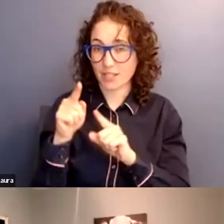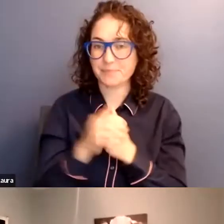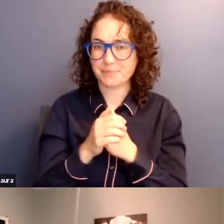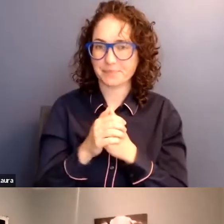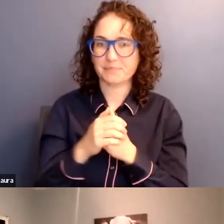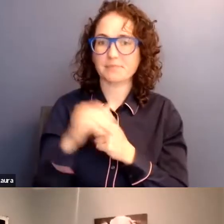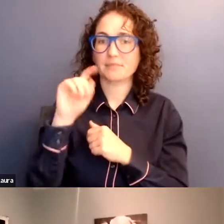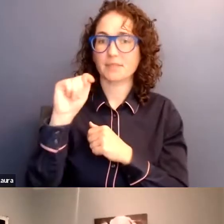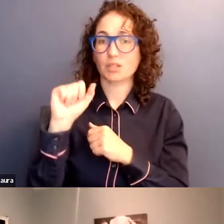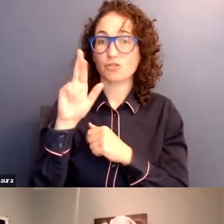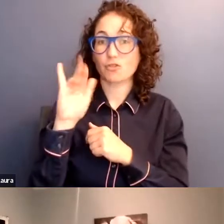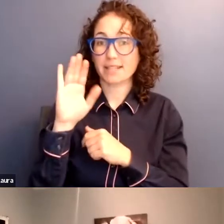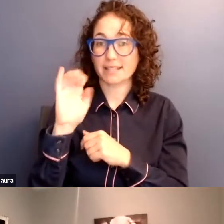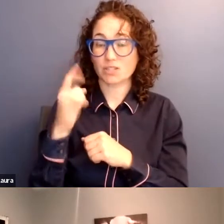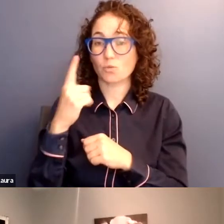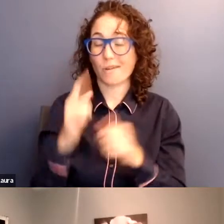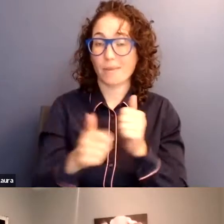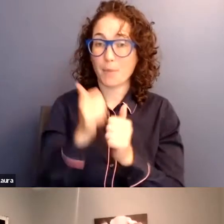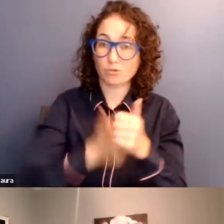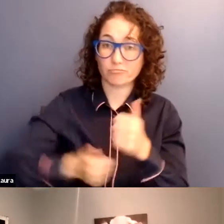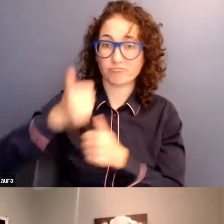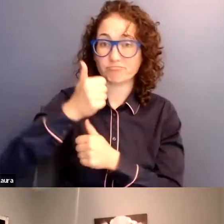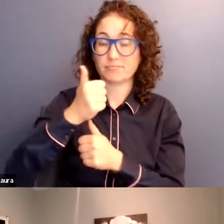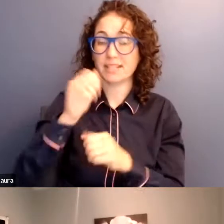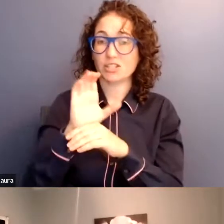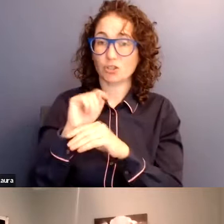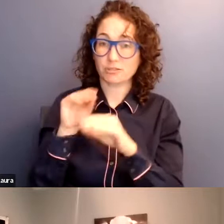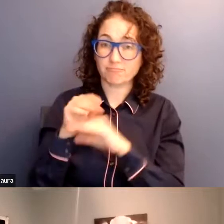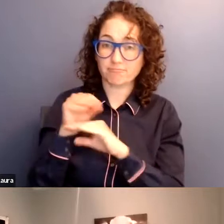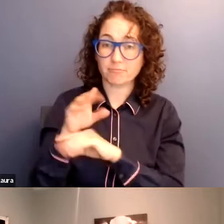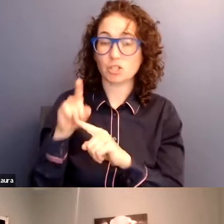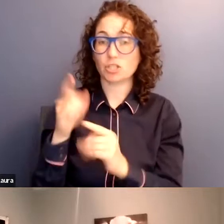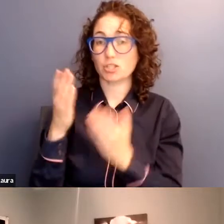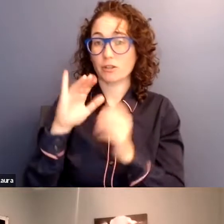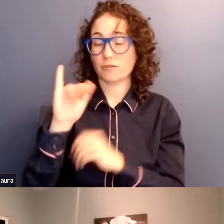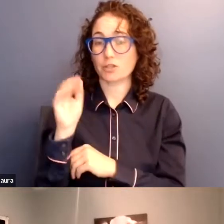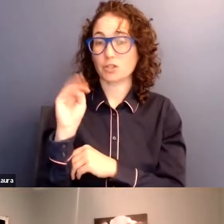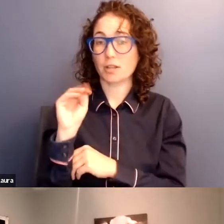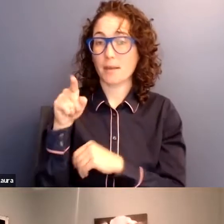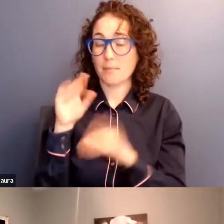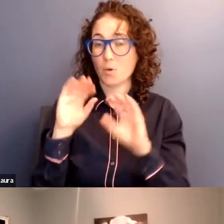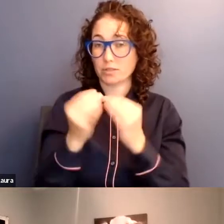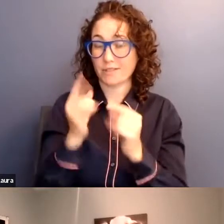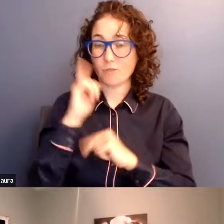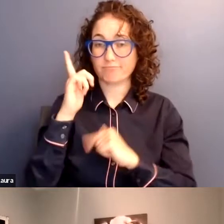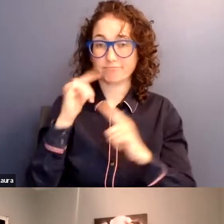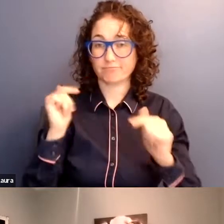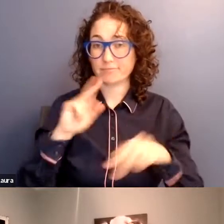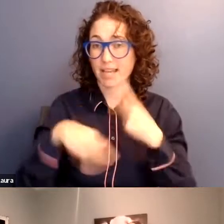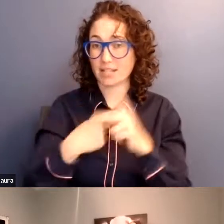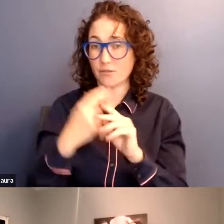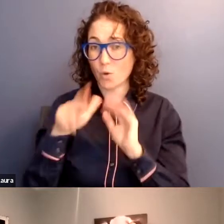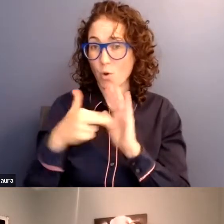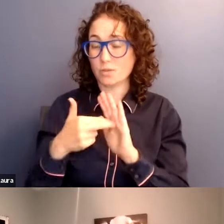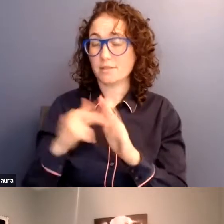Tracy is one of JAN's most senior consultants. She has served the JAN organization in various roles since